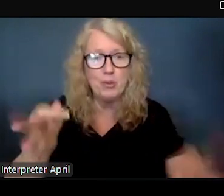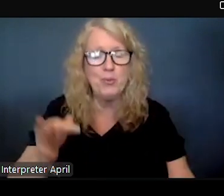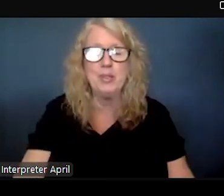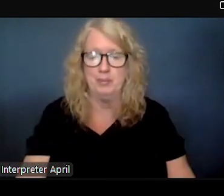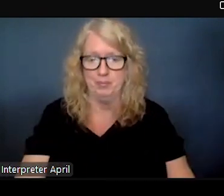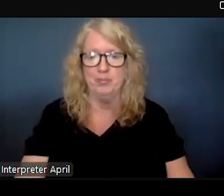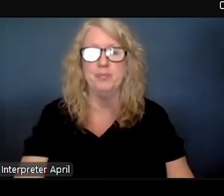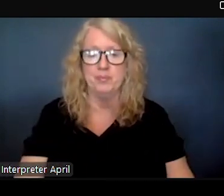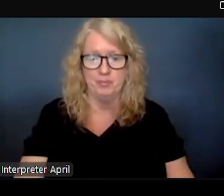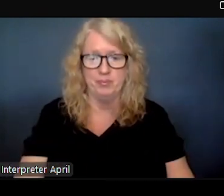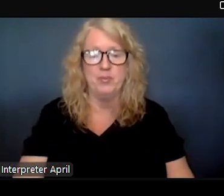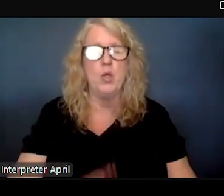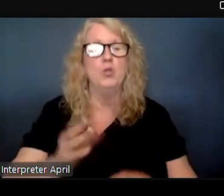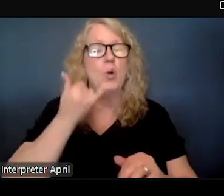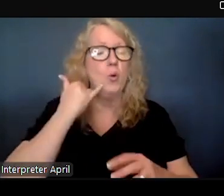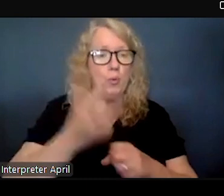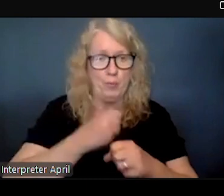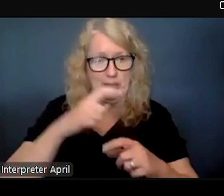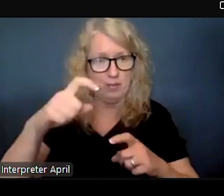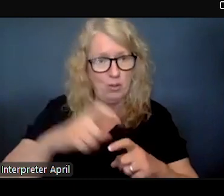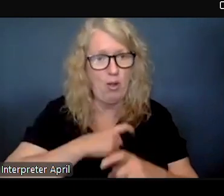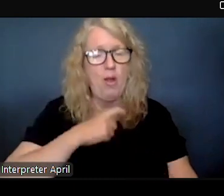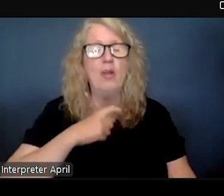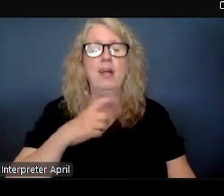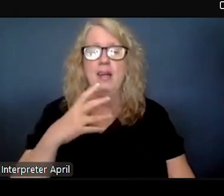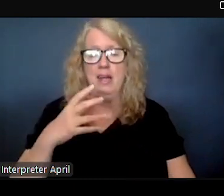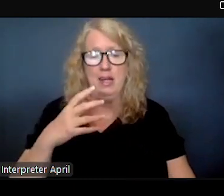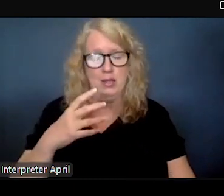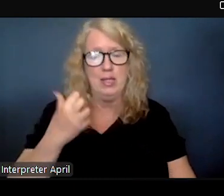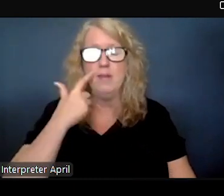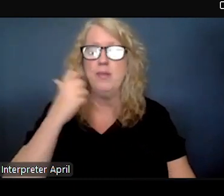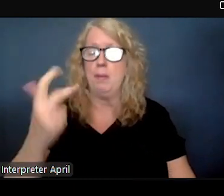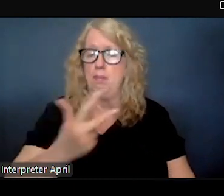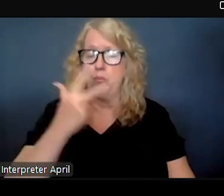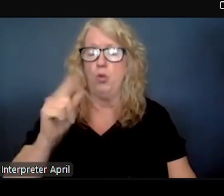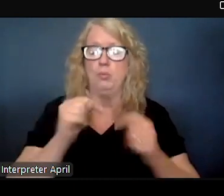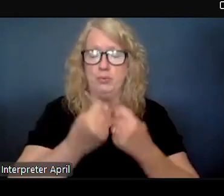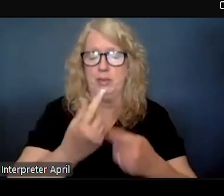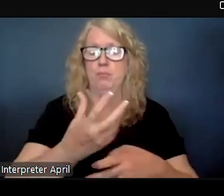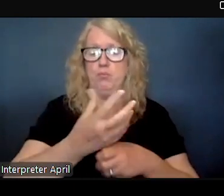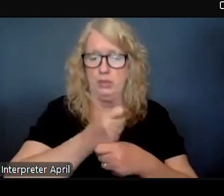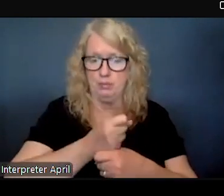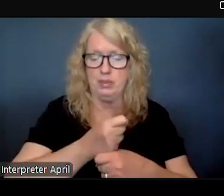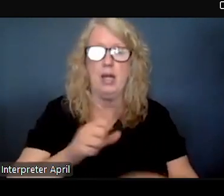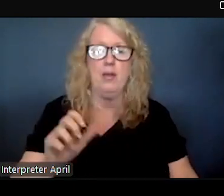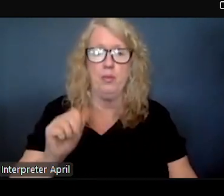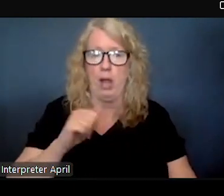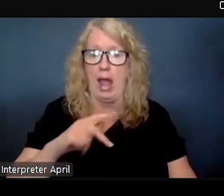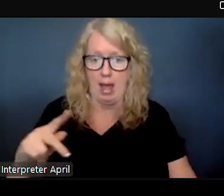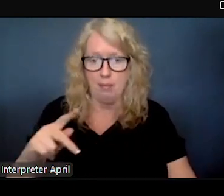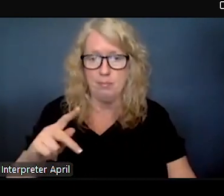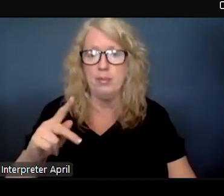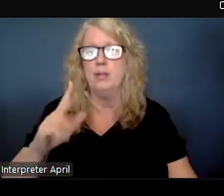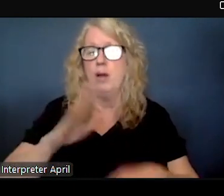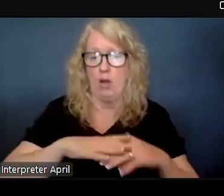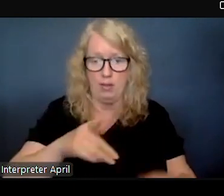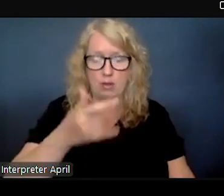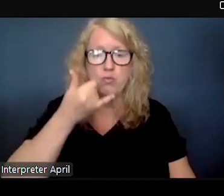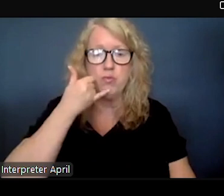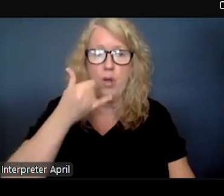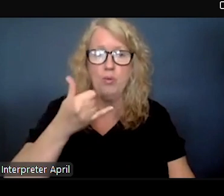So once the call comes in, the mobile team receives it via app. So there's an app on their